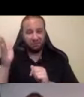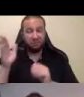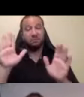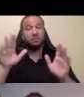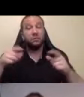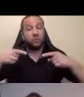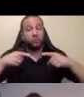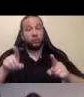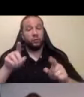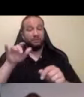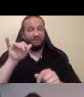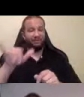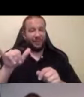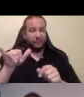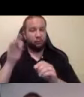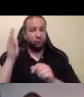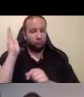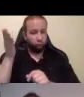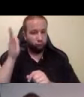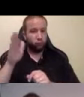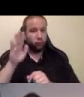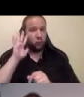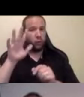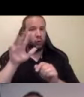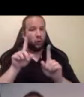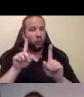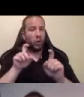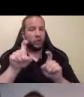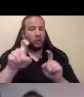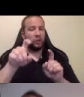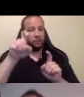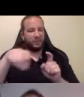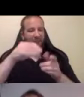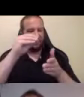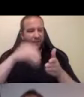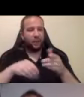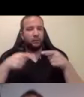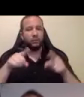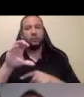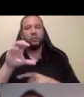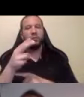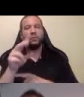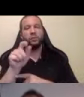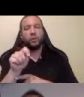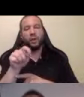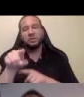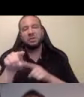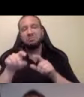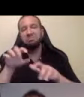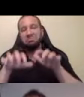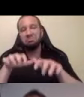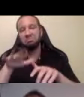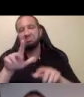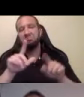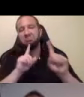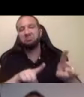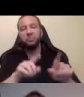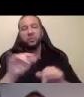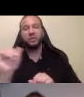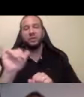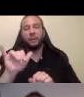we're going to pose questions to you for response in the chat. And you can also ask questions in the chat.